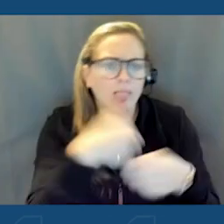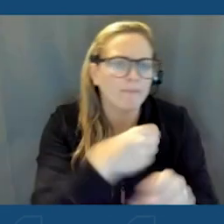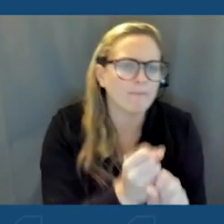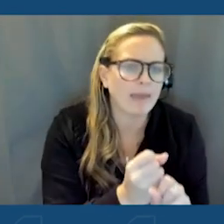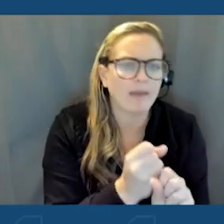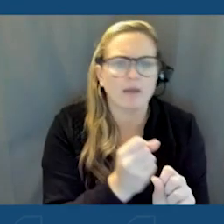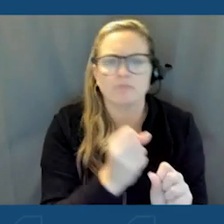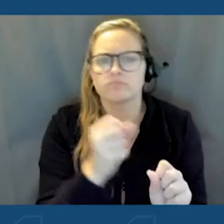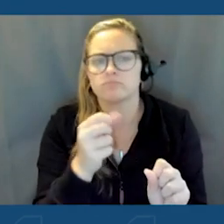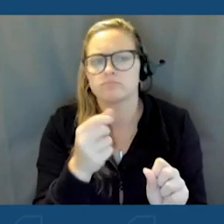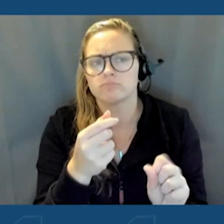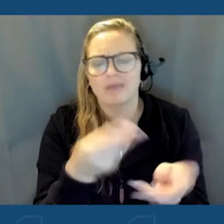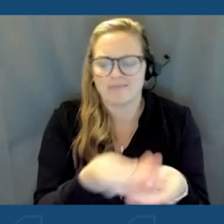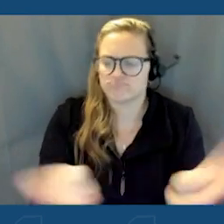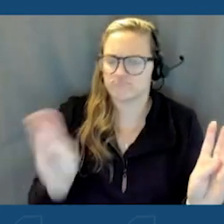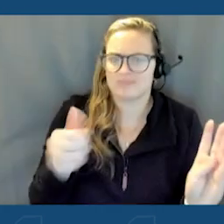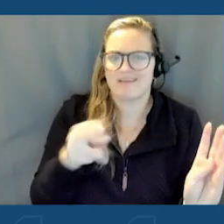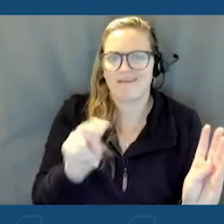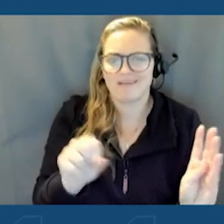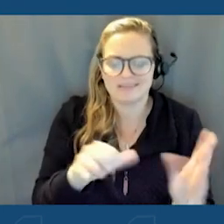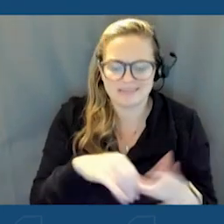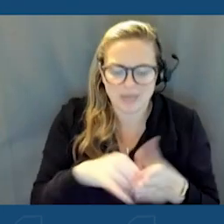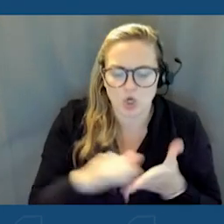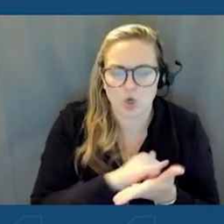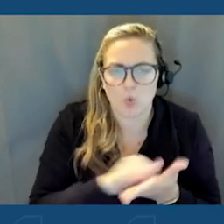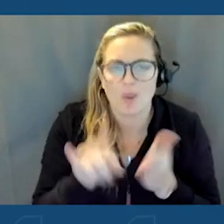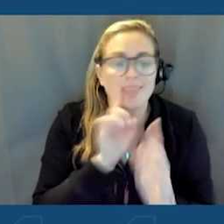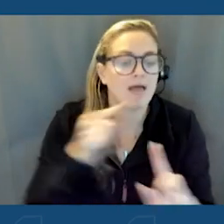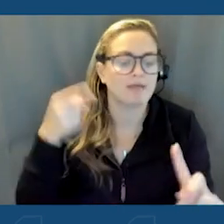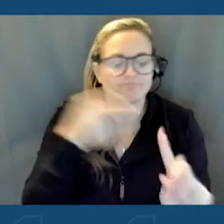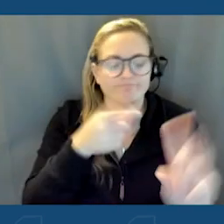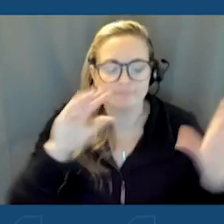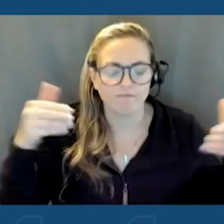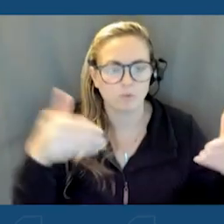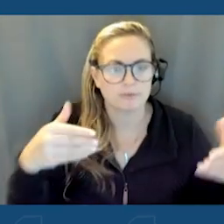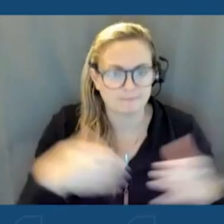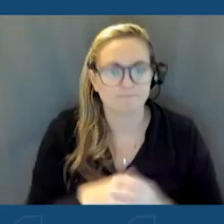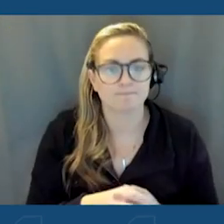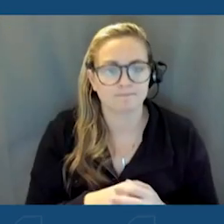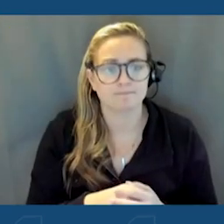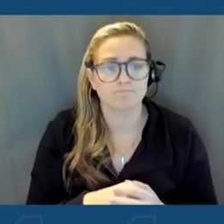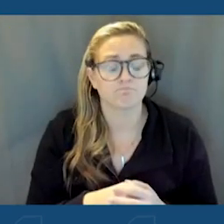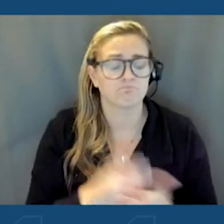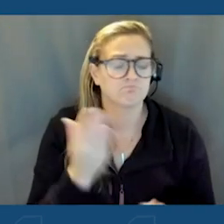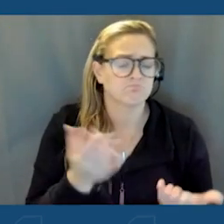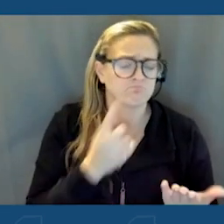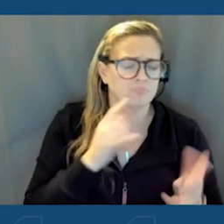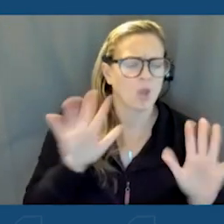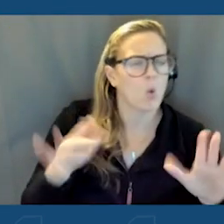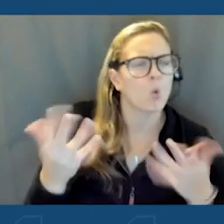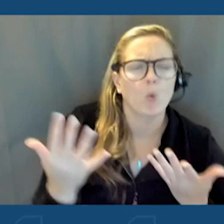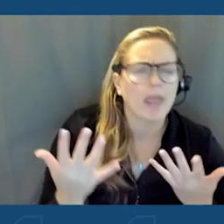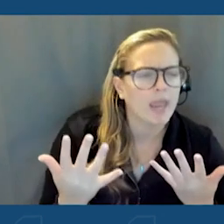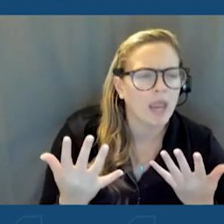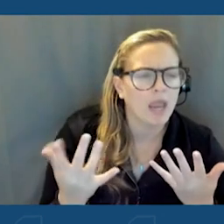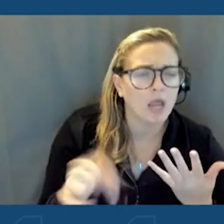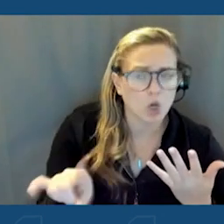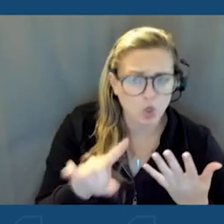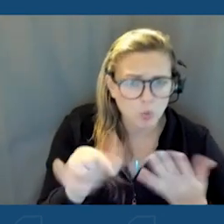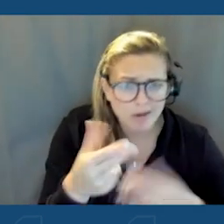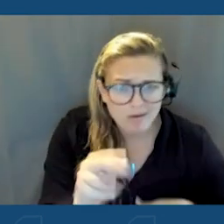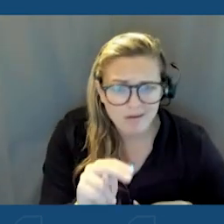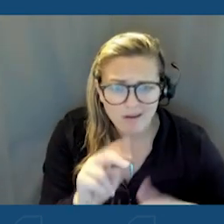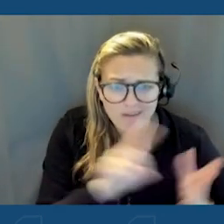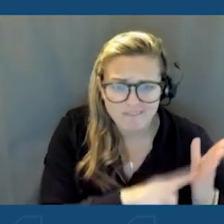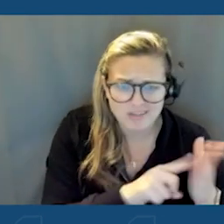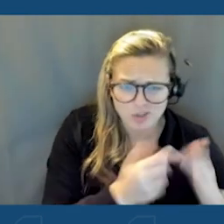and distribute them in New York. That's what their focus is. You might say to me, well, wait a minute, weren't you guys doing gun investigations